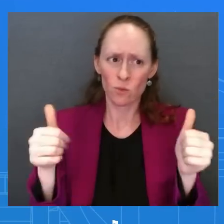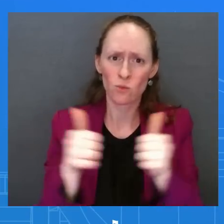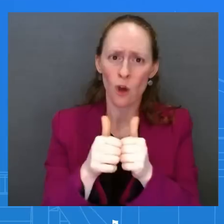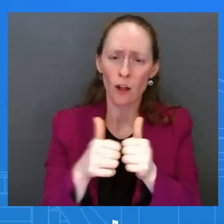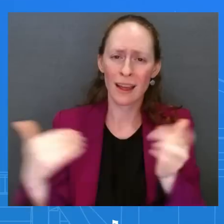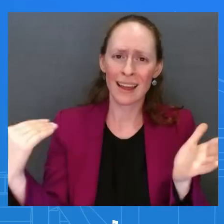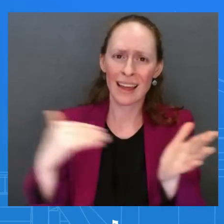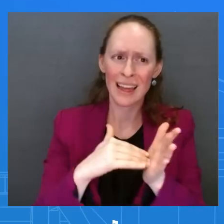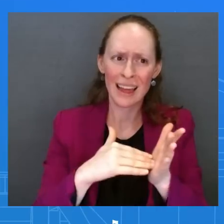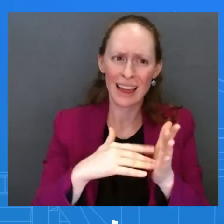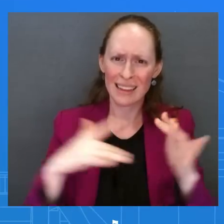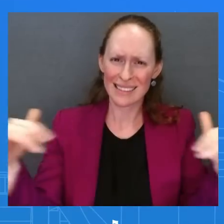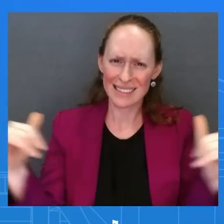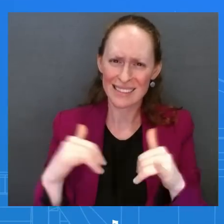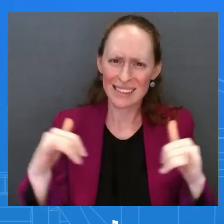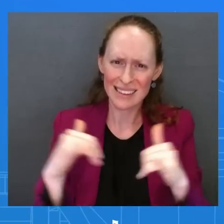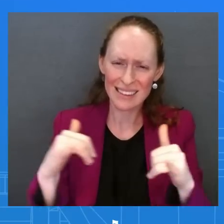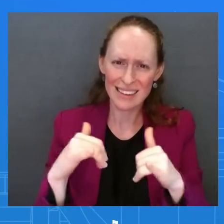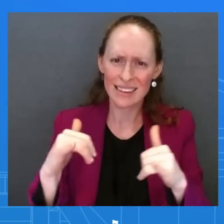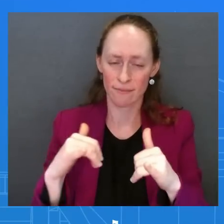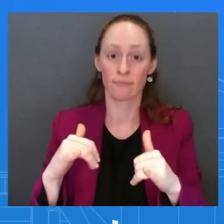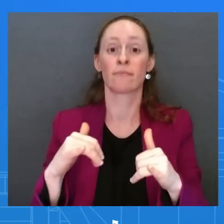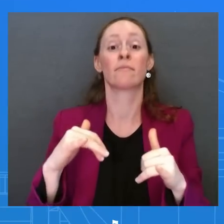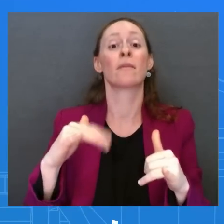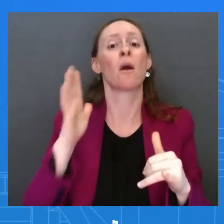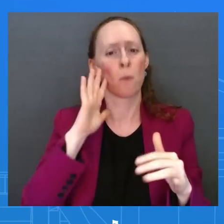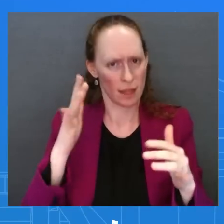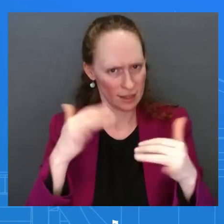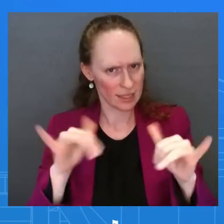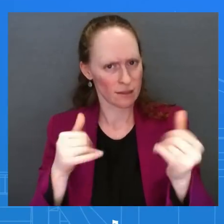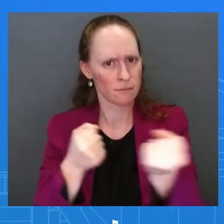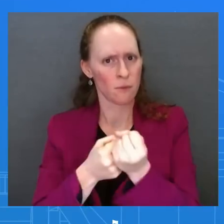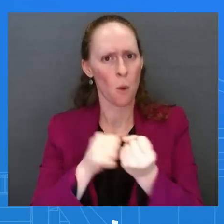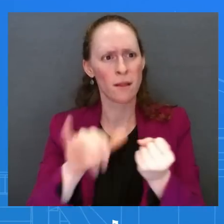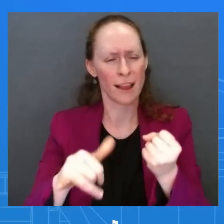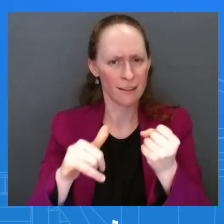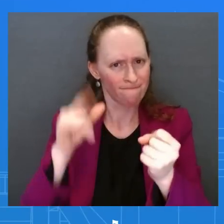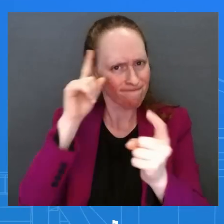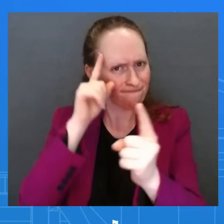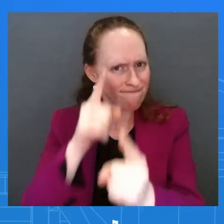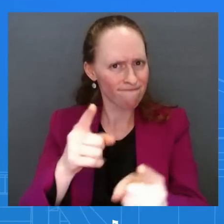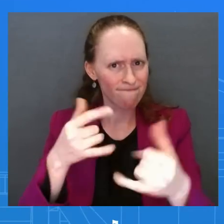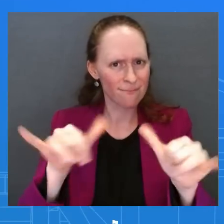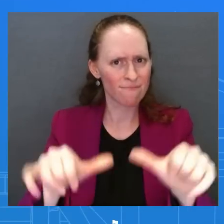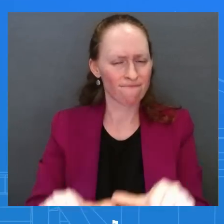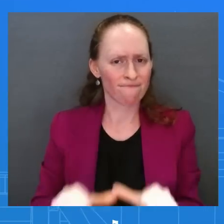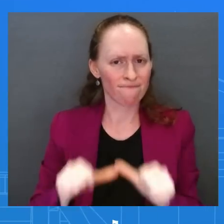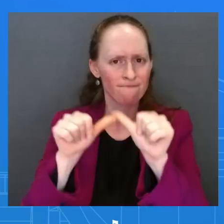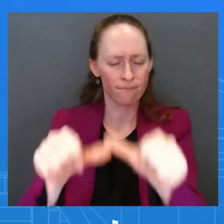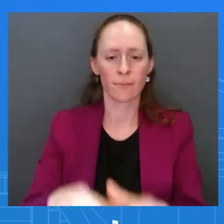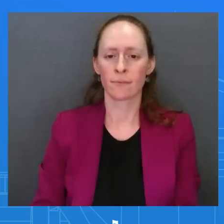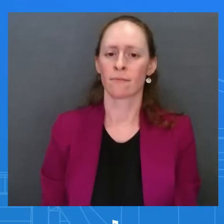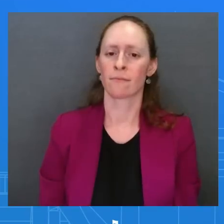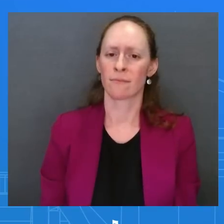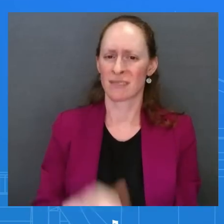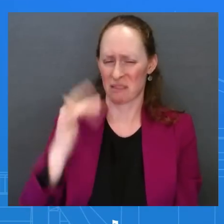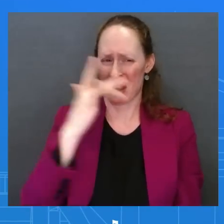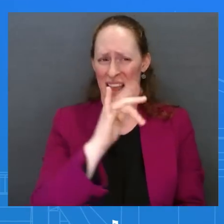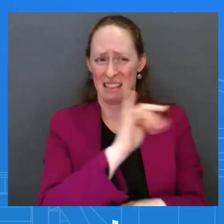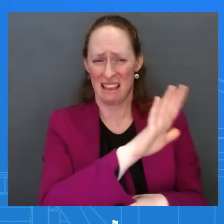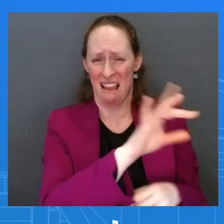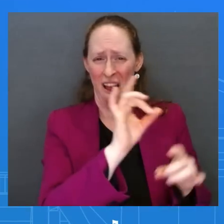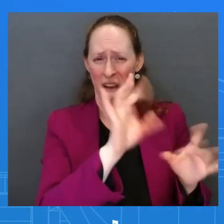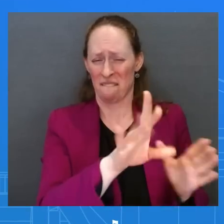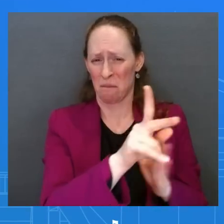Again, that's why we put together the task force. That's why we ended that very hateful policy. So when it comes to DOJ and what